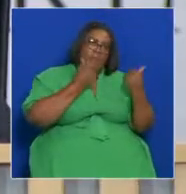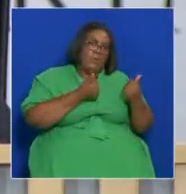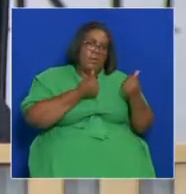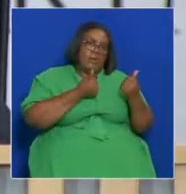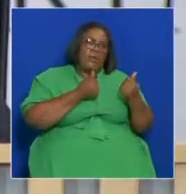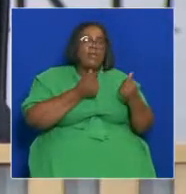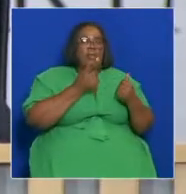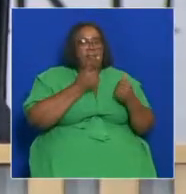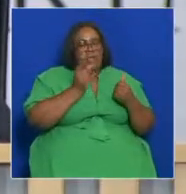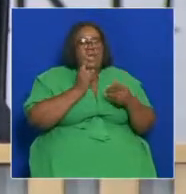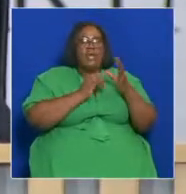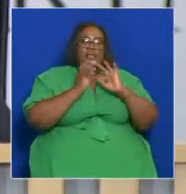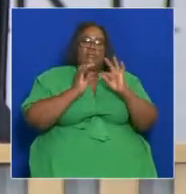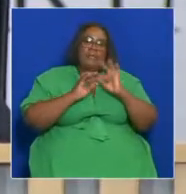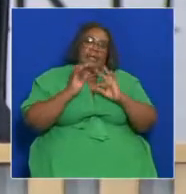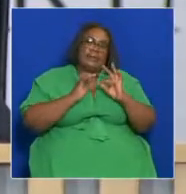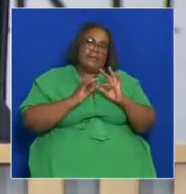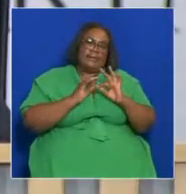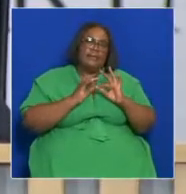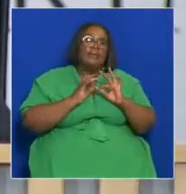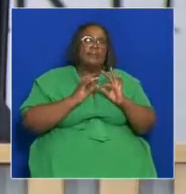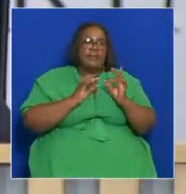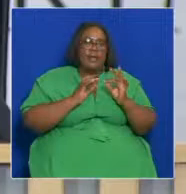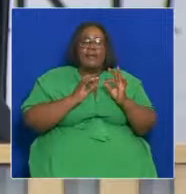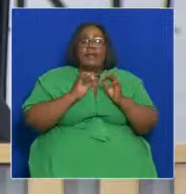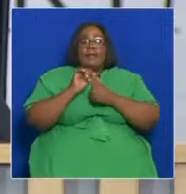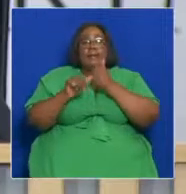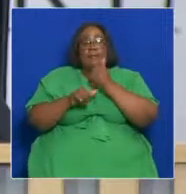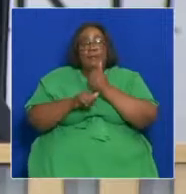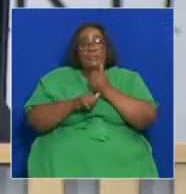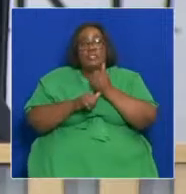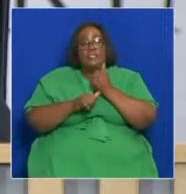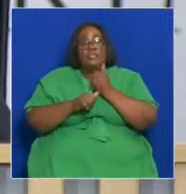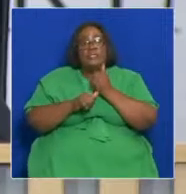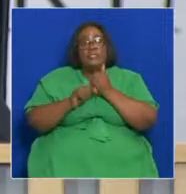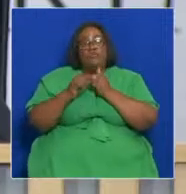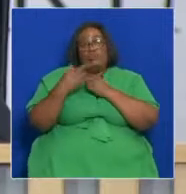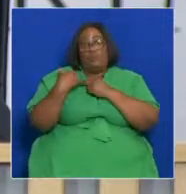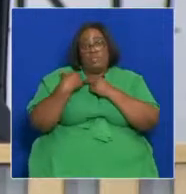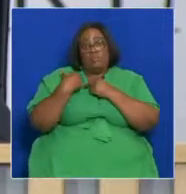would engage the deputy concerned about it.